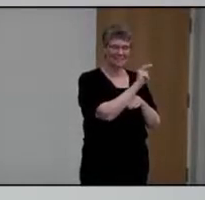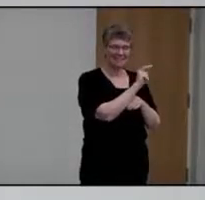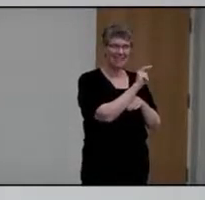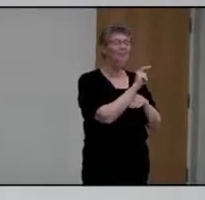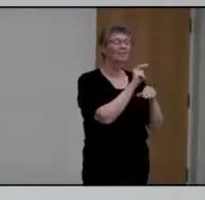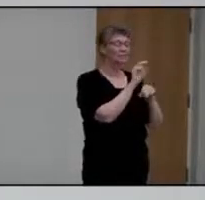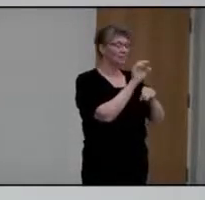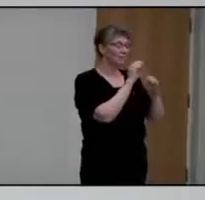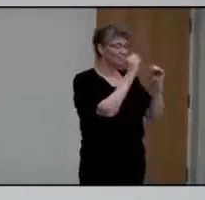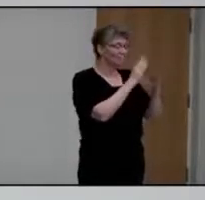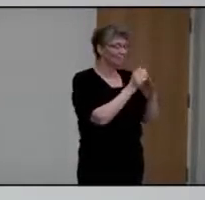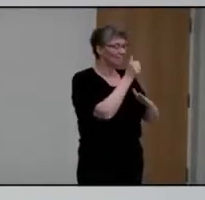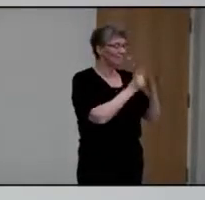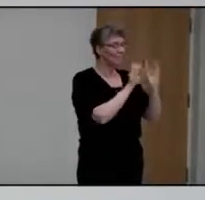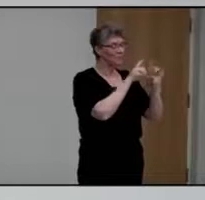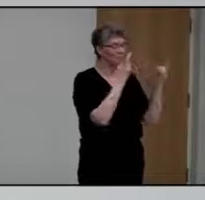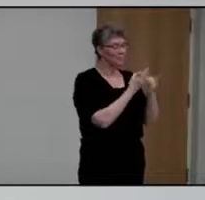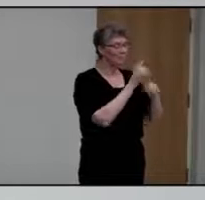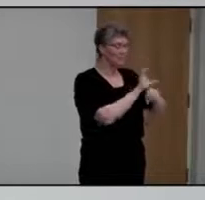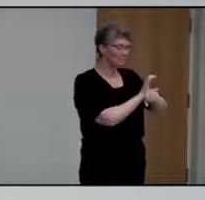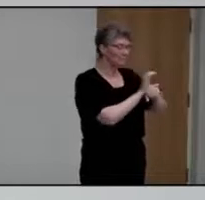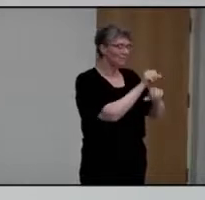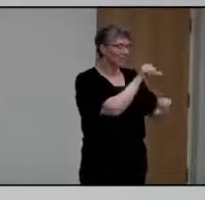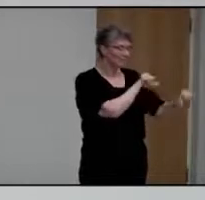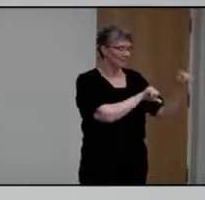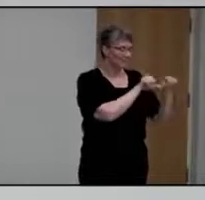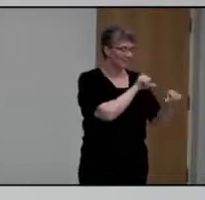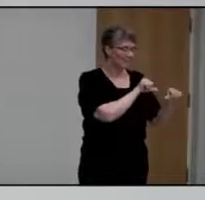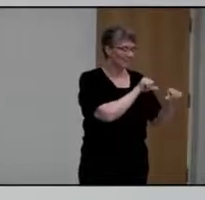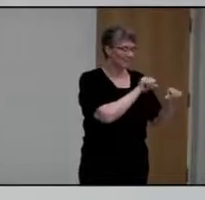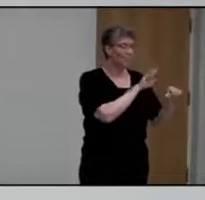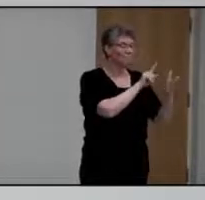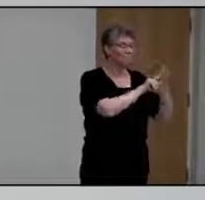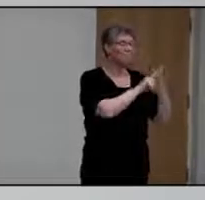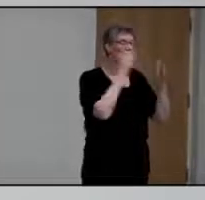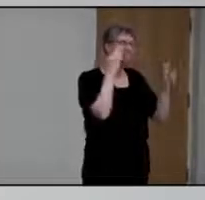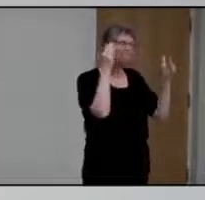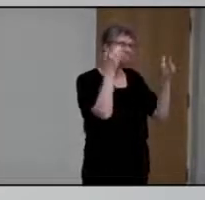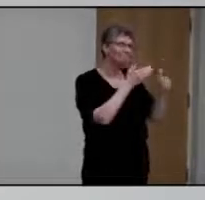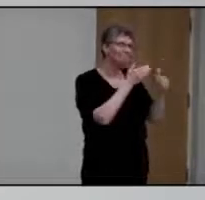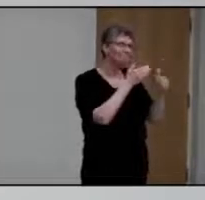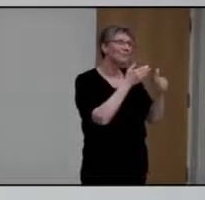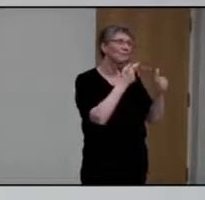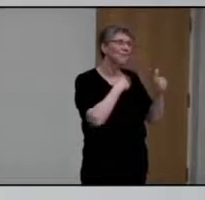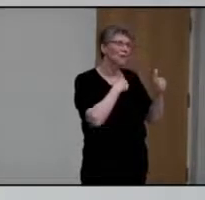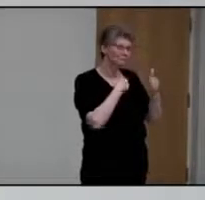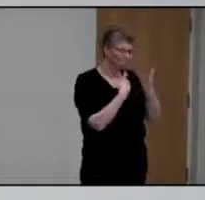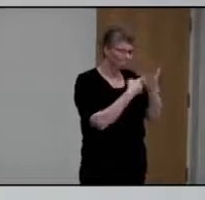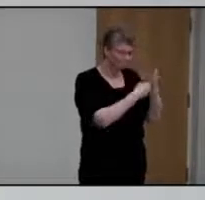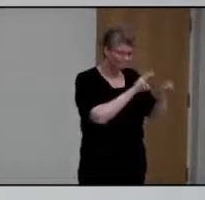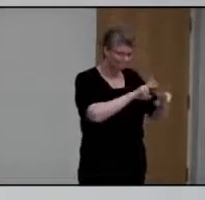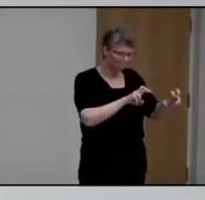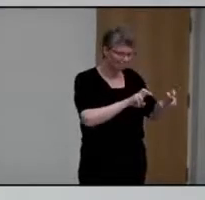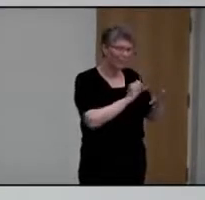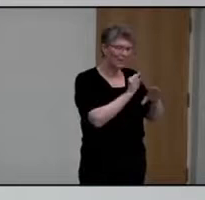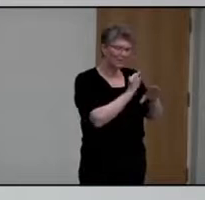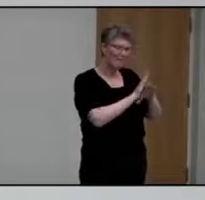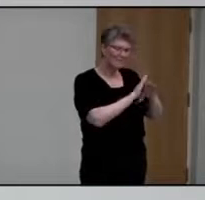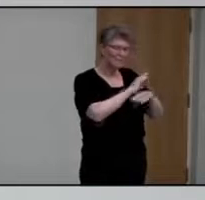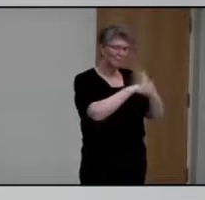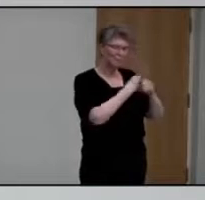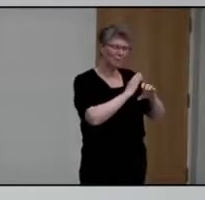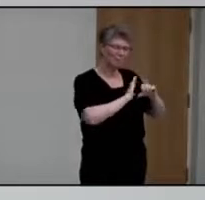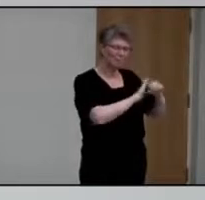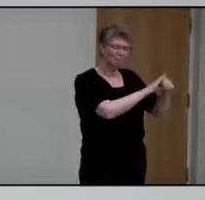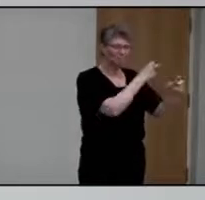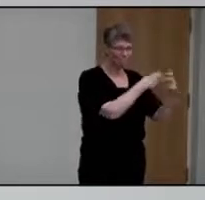of Computing Science. Dr. Strulia's research focuses on addressing industry-driven problems, adopting AI and machine learning